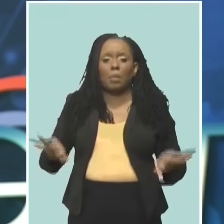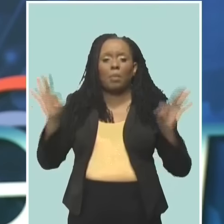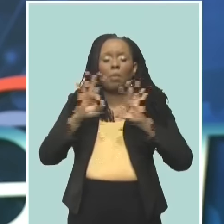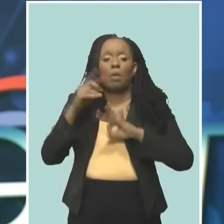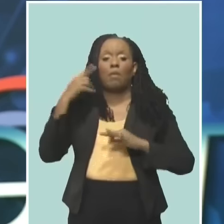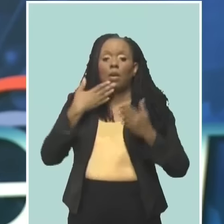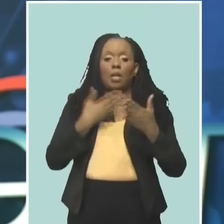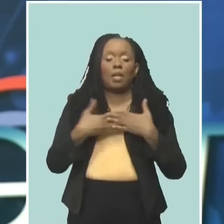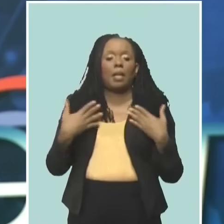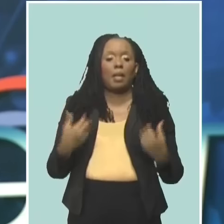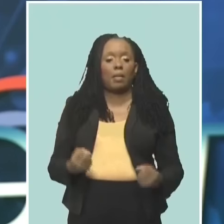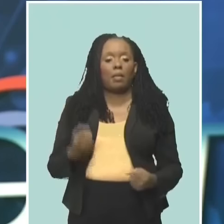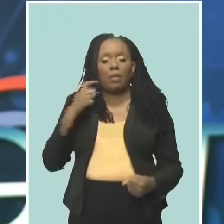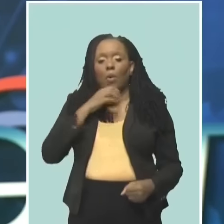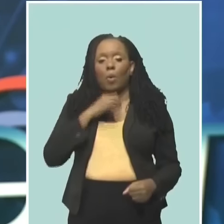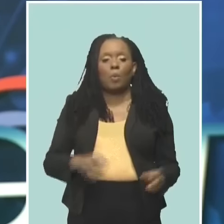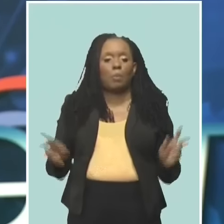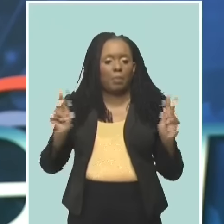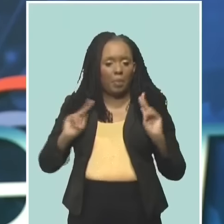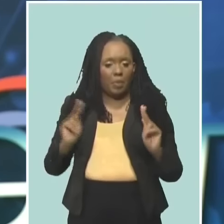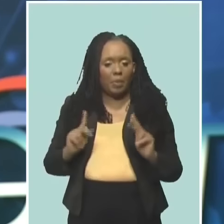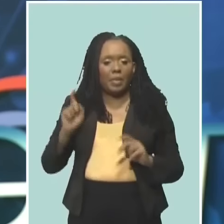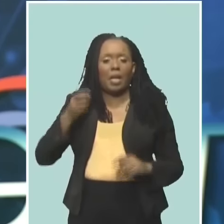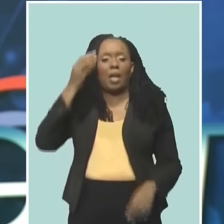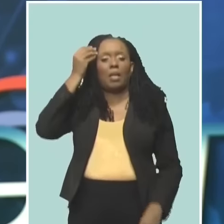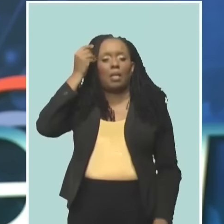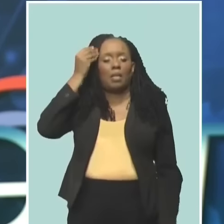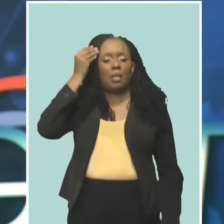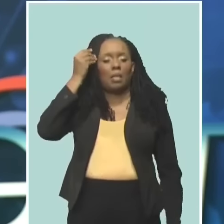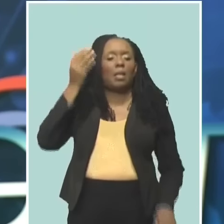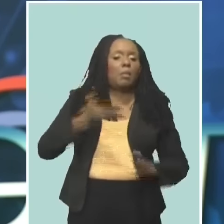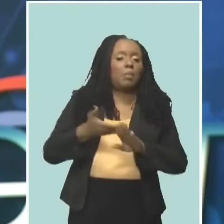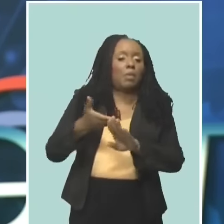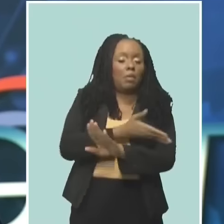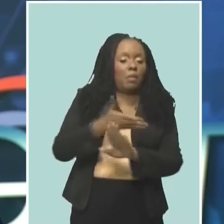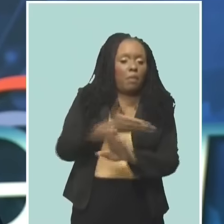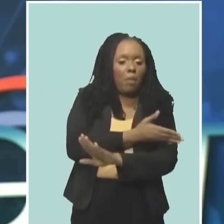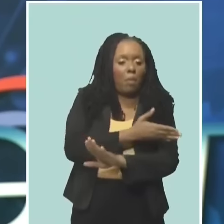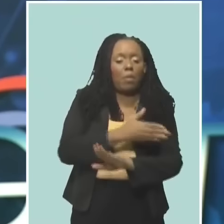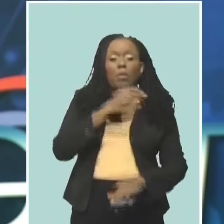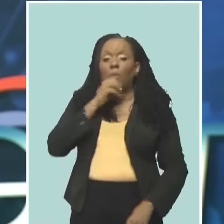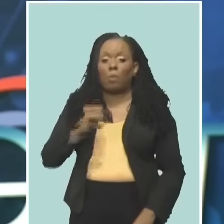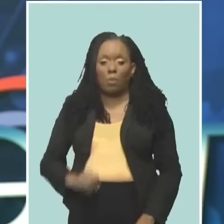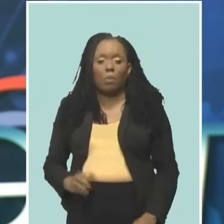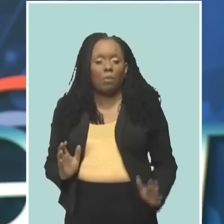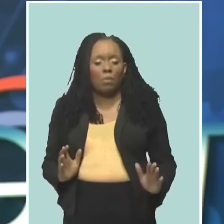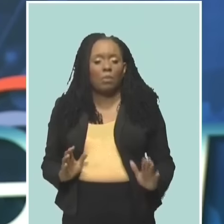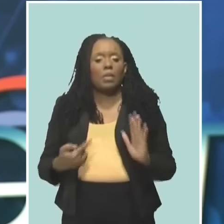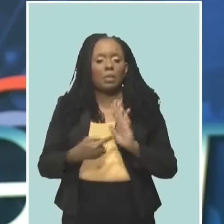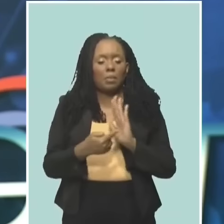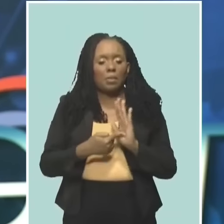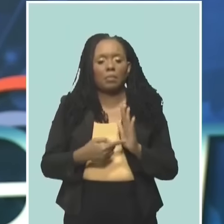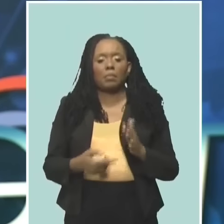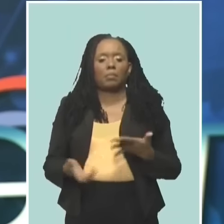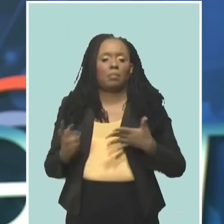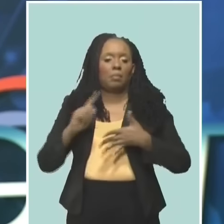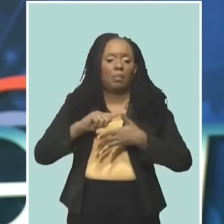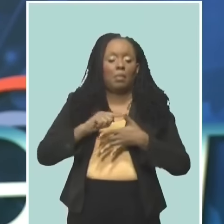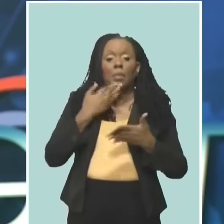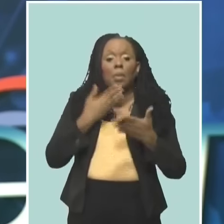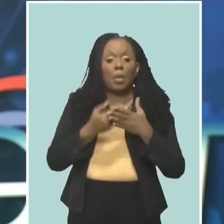She says it's something that requires consideration and action long before people reach that stage of their life. For example, she